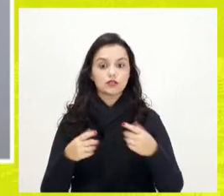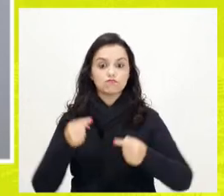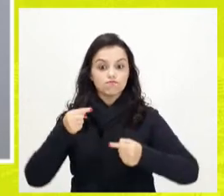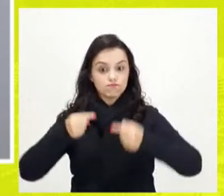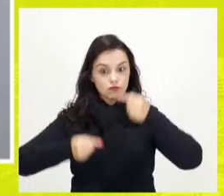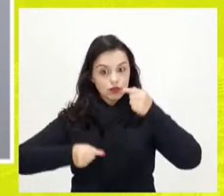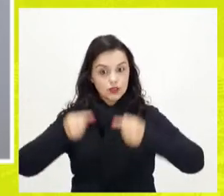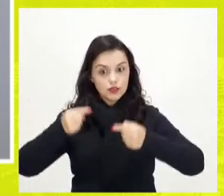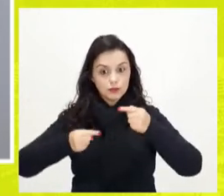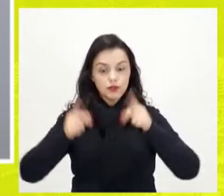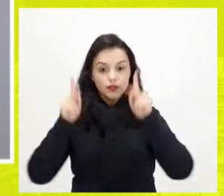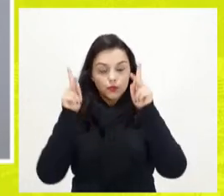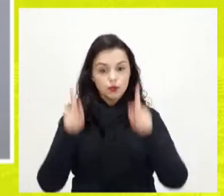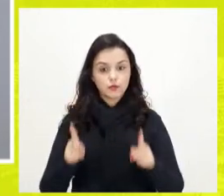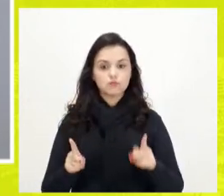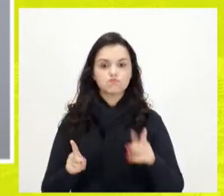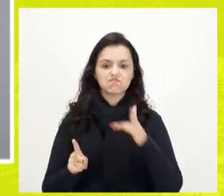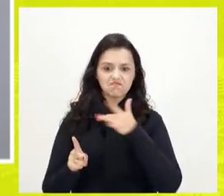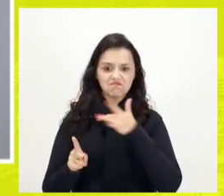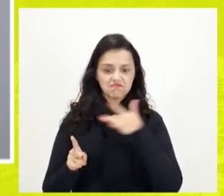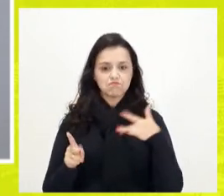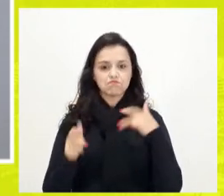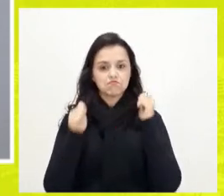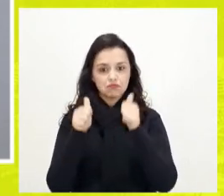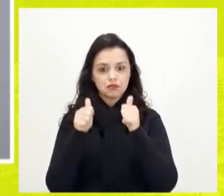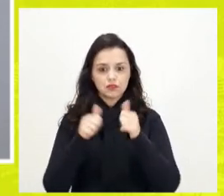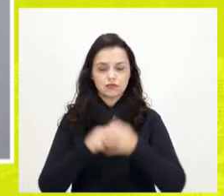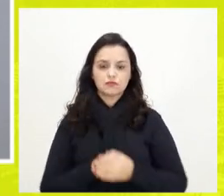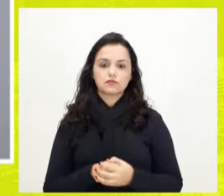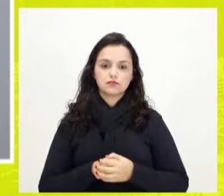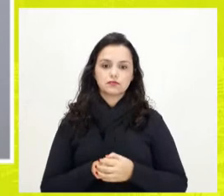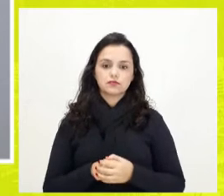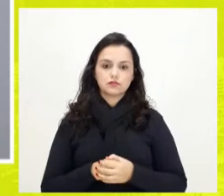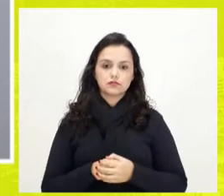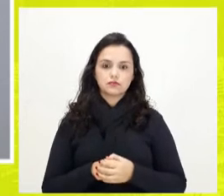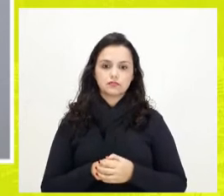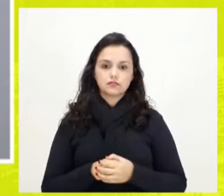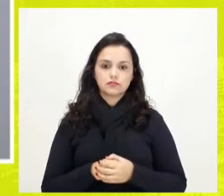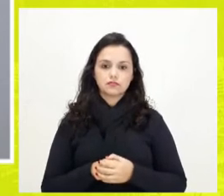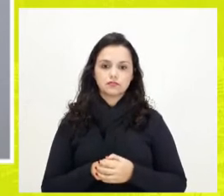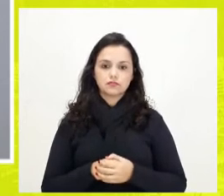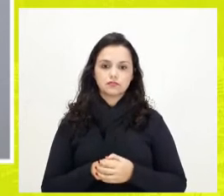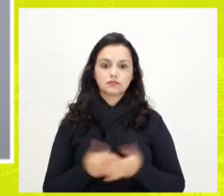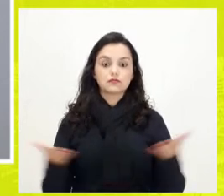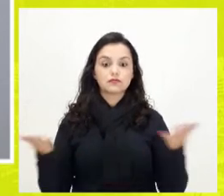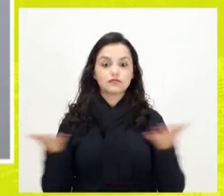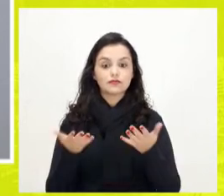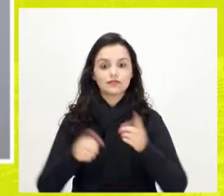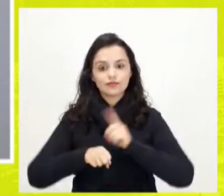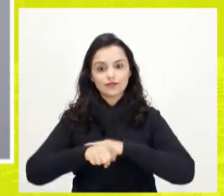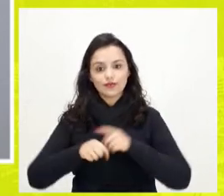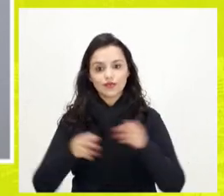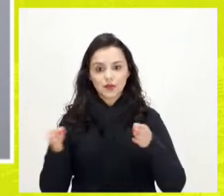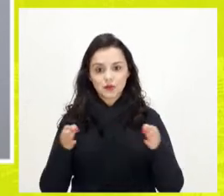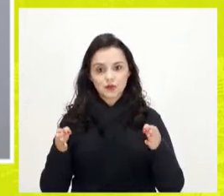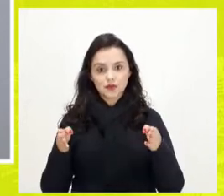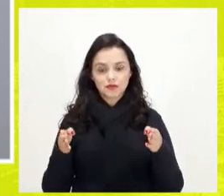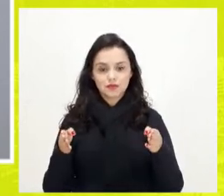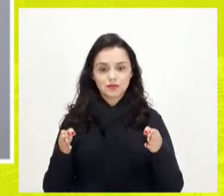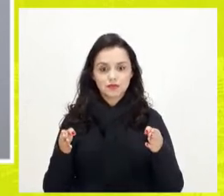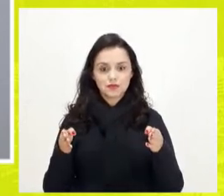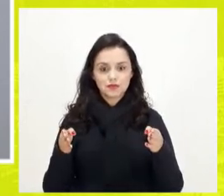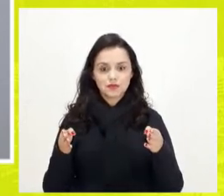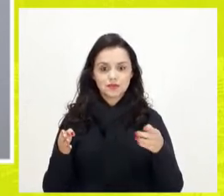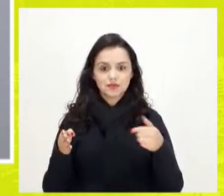healthier field for this of public debate and actually i don't